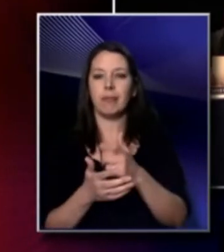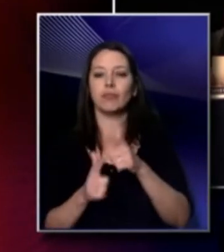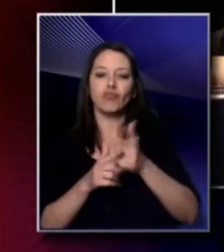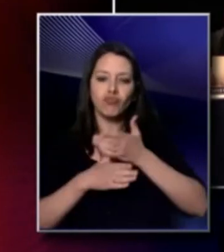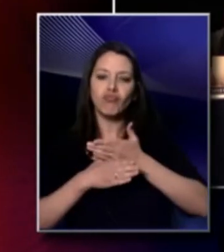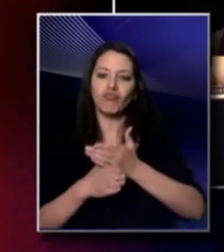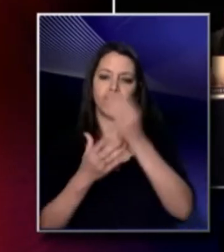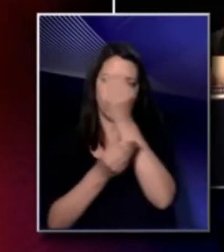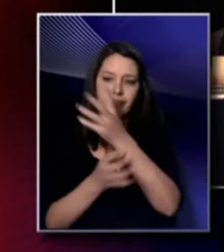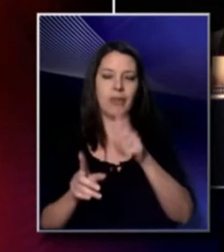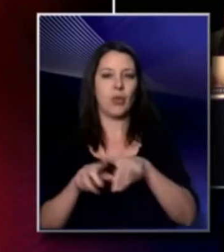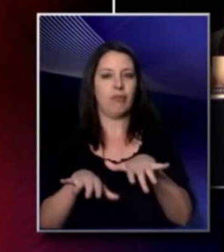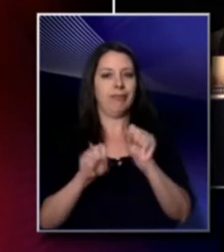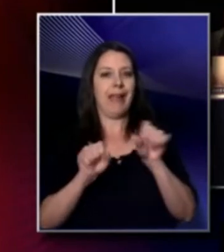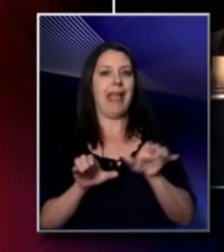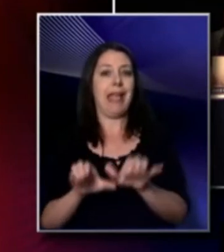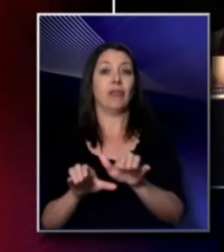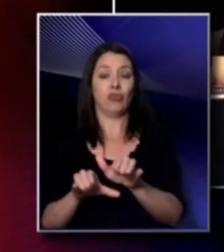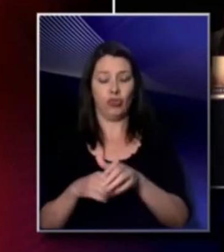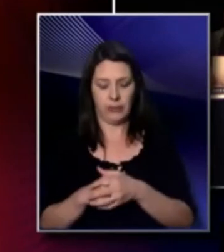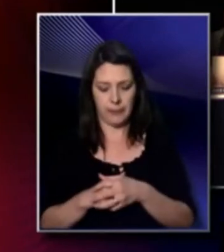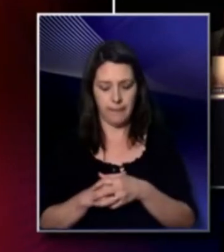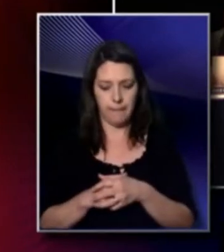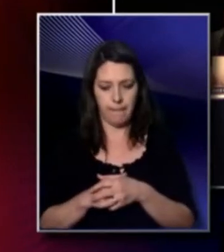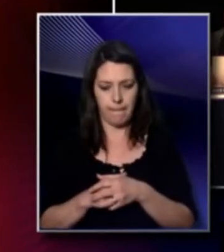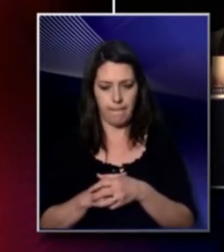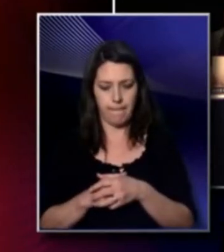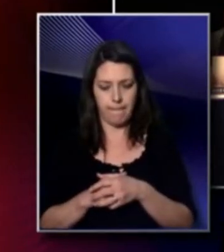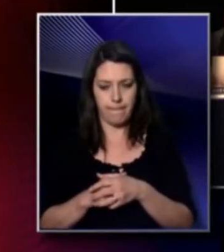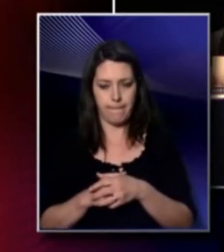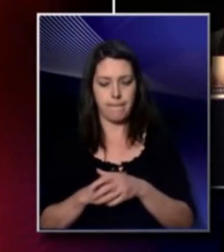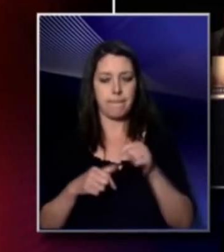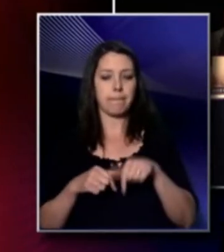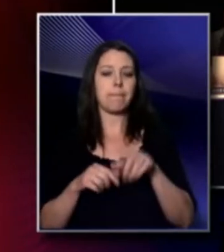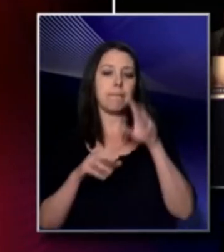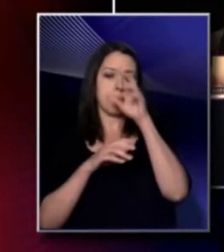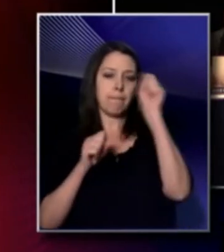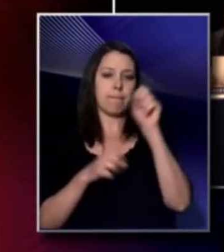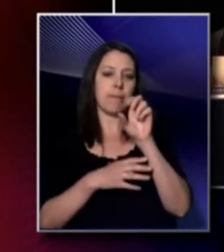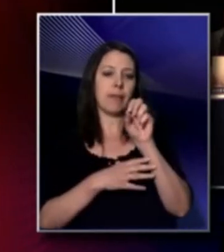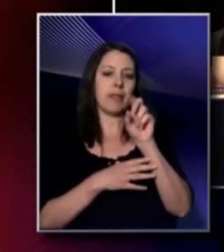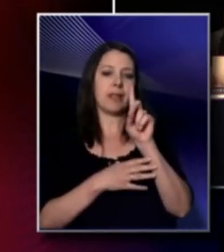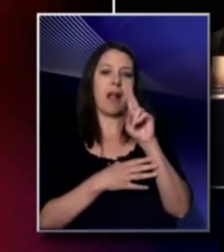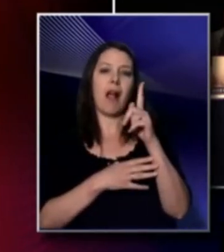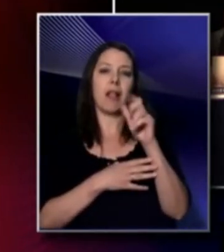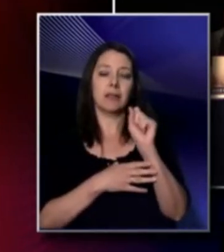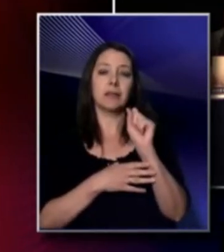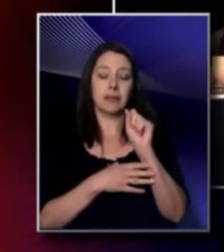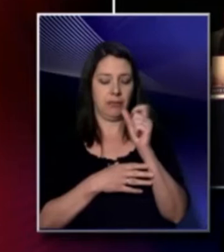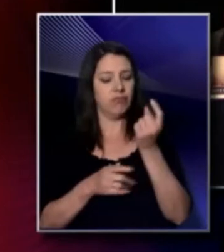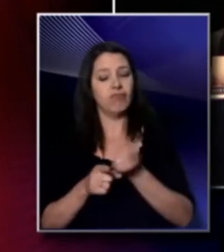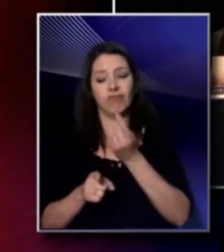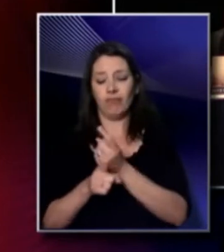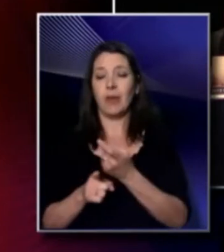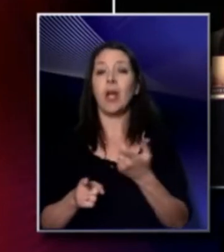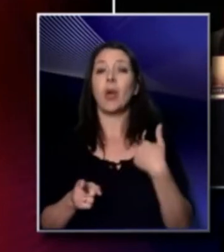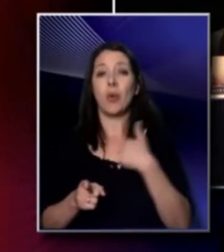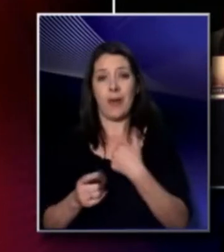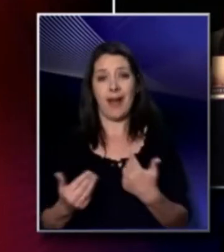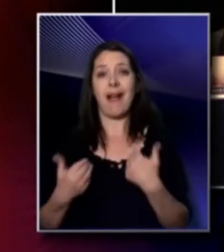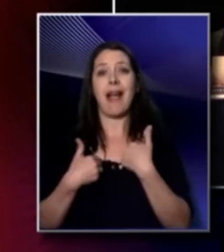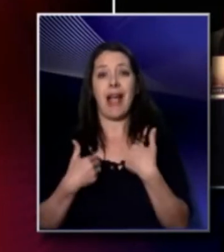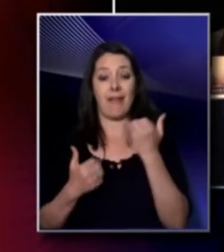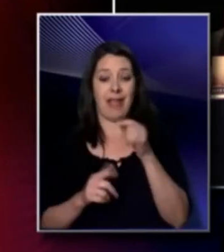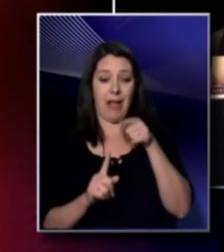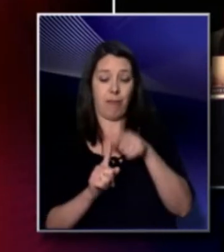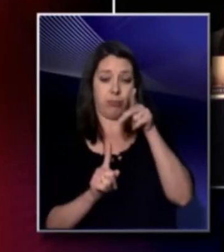on. President, Go ahead, Diane. yes, I agree wholeheartedly. We have an ombudsman at